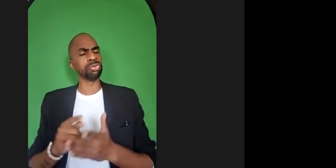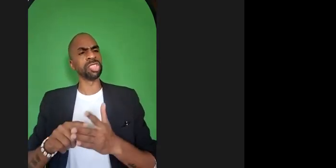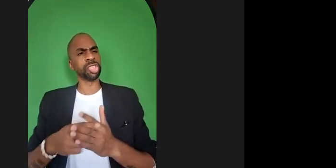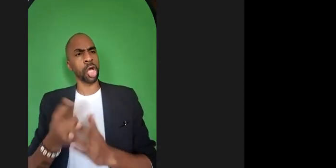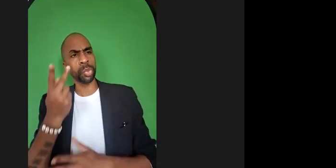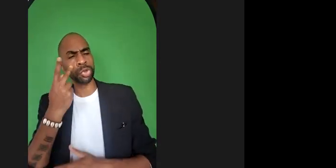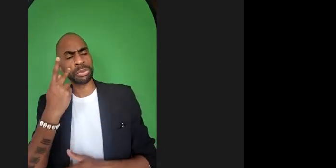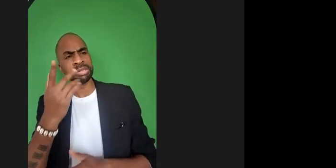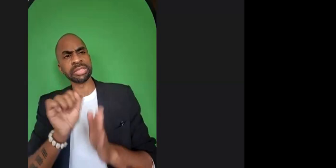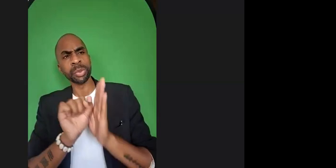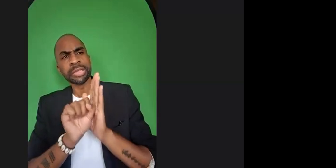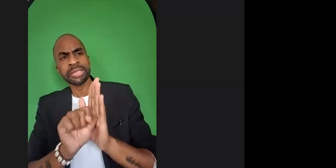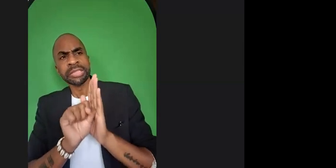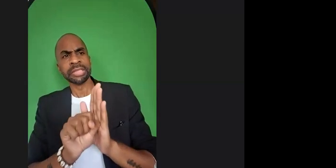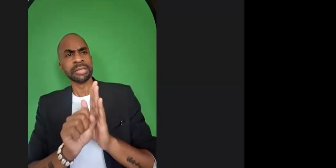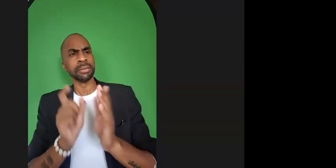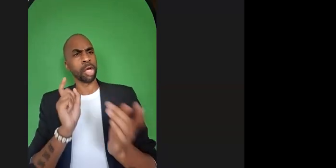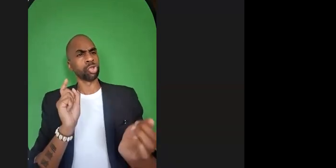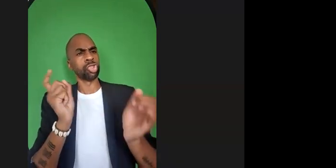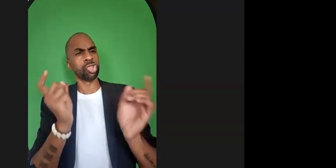folks changes that occur.